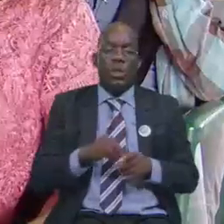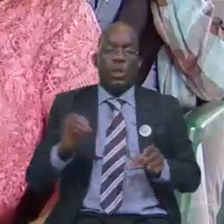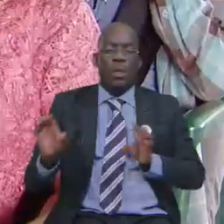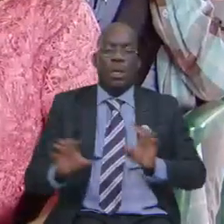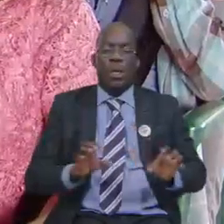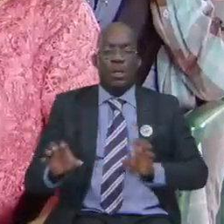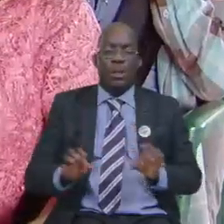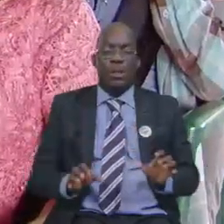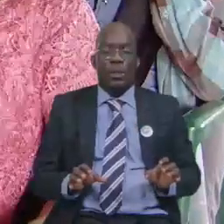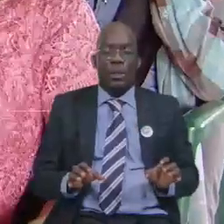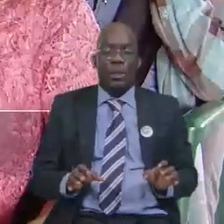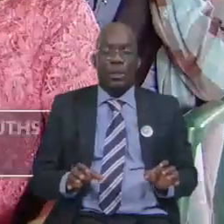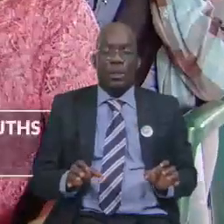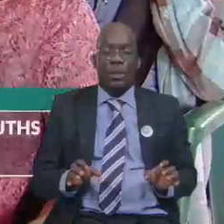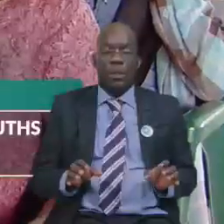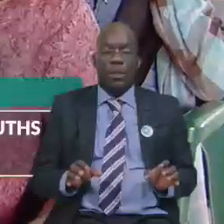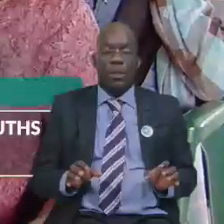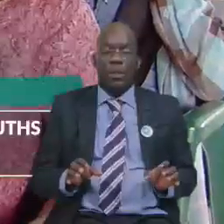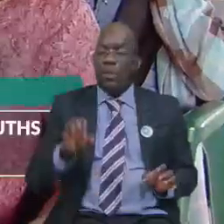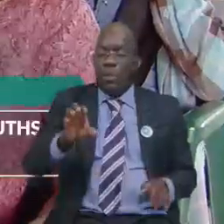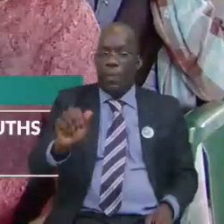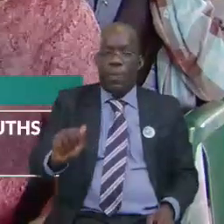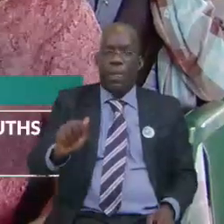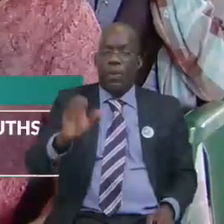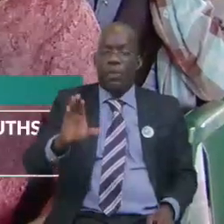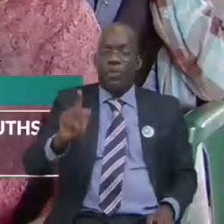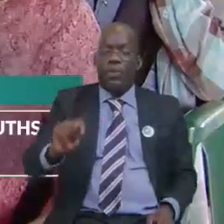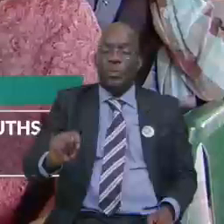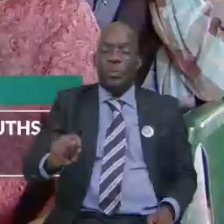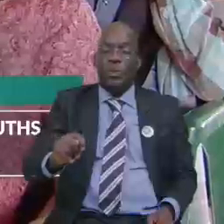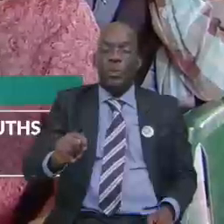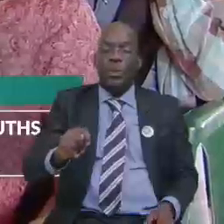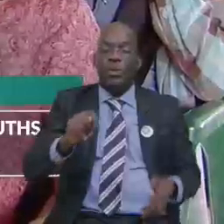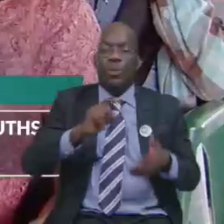Apostles. It tells us in